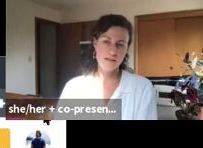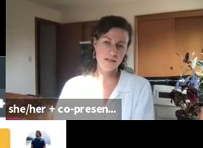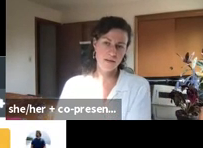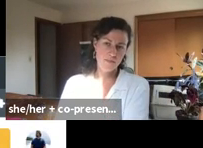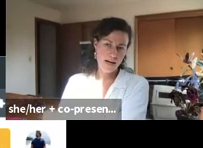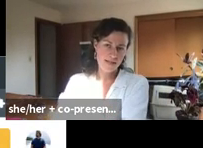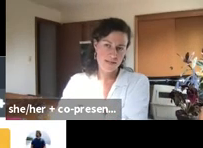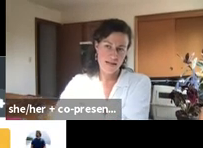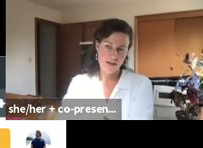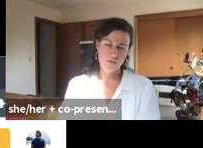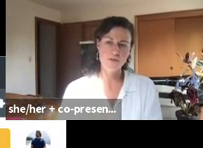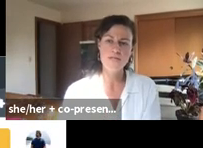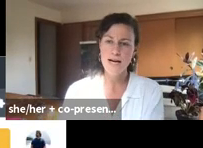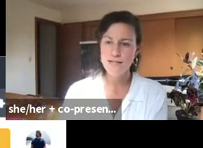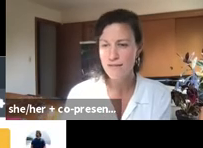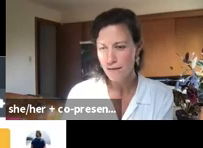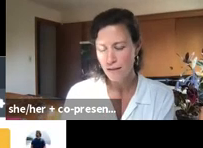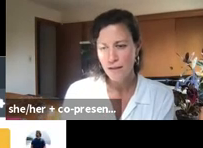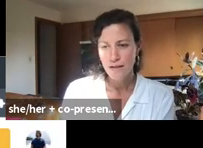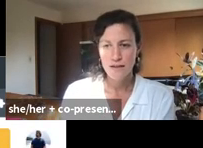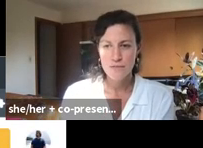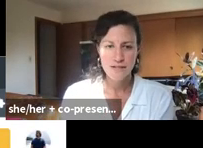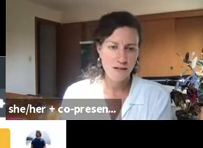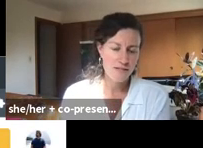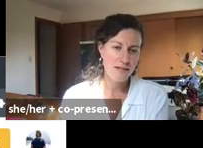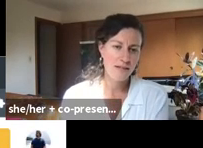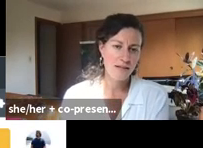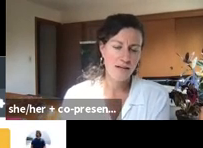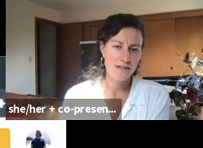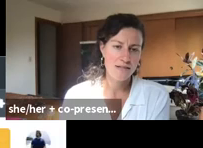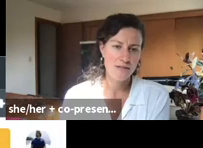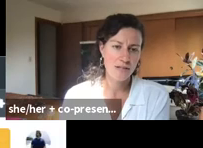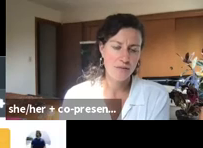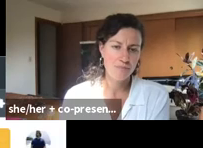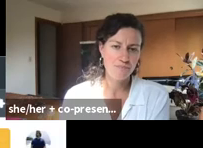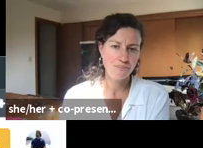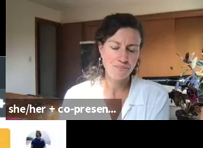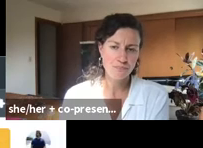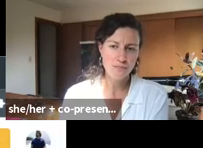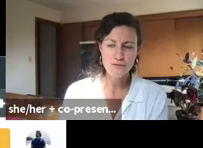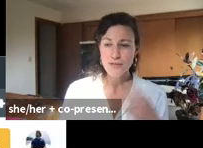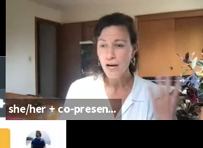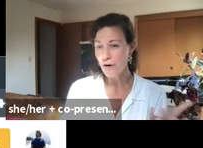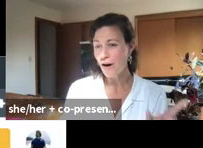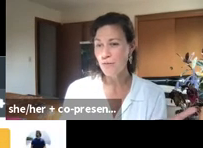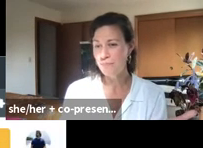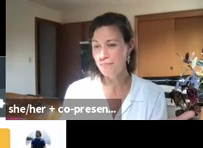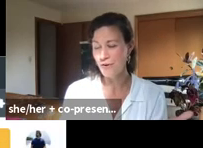can access that Google Slides, just click on this link. And so